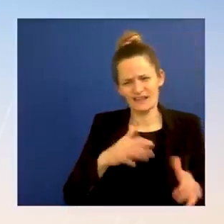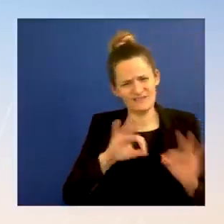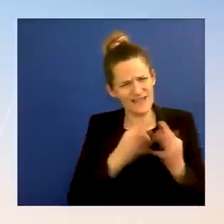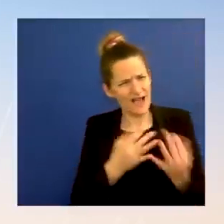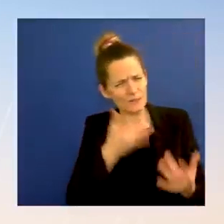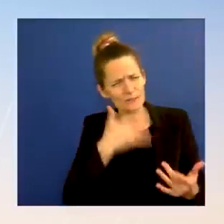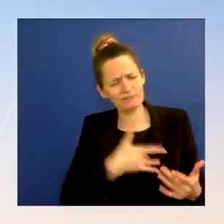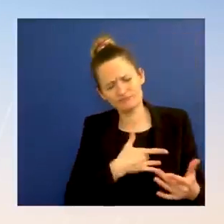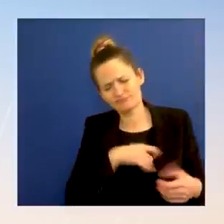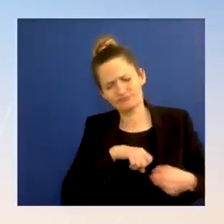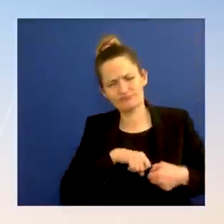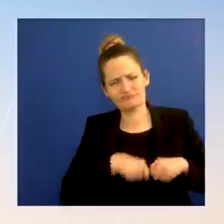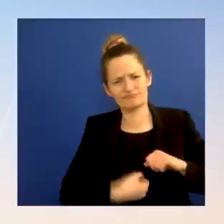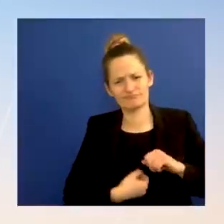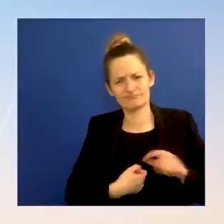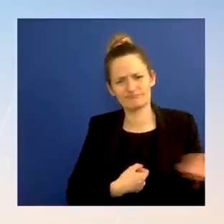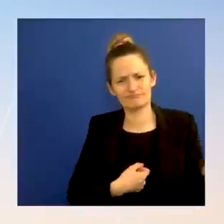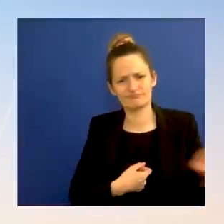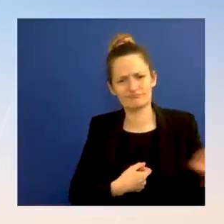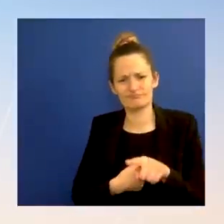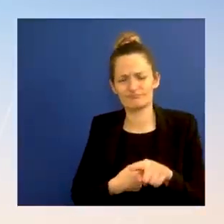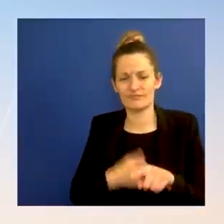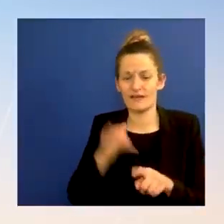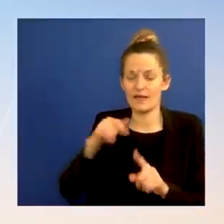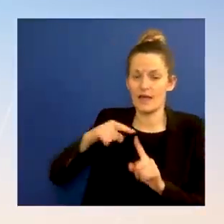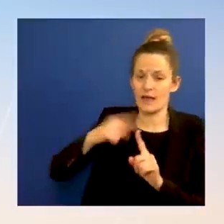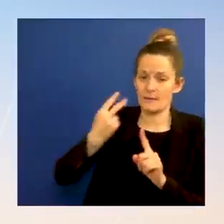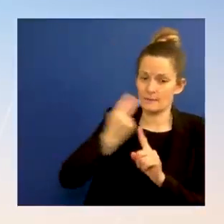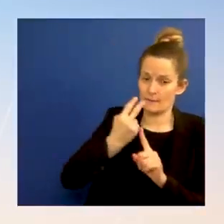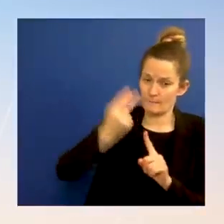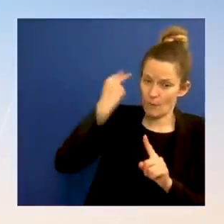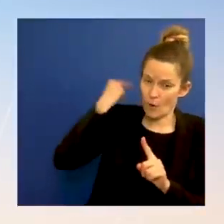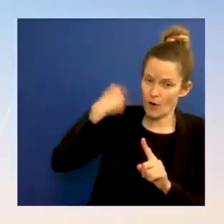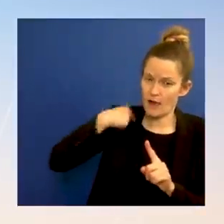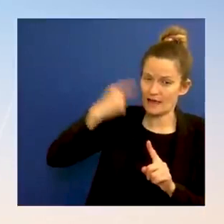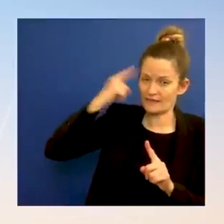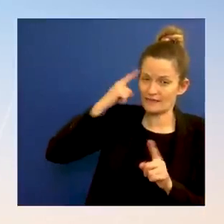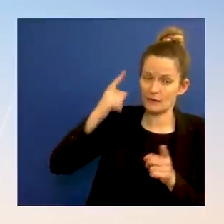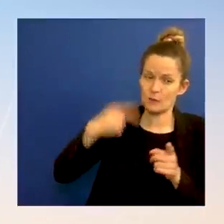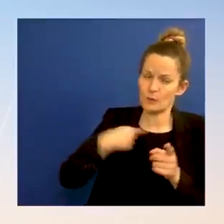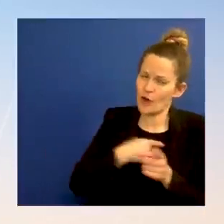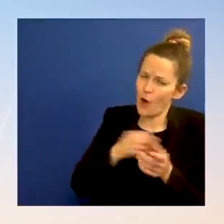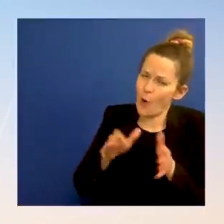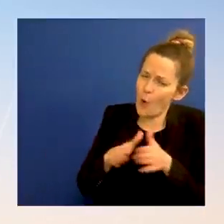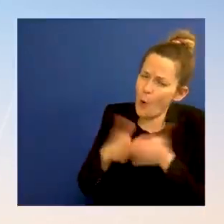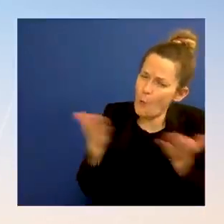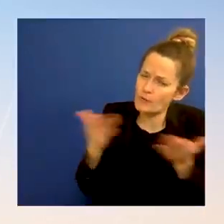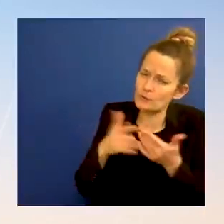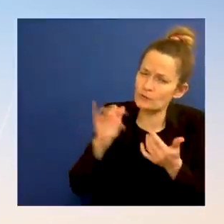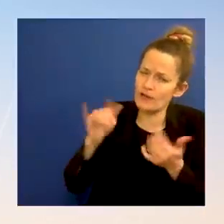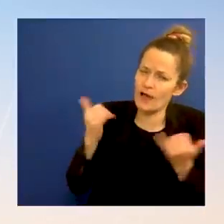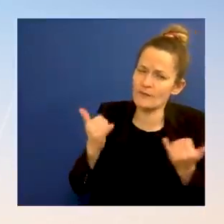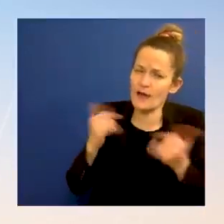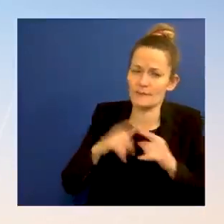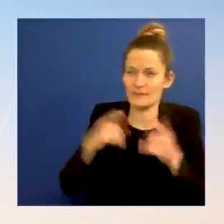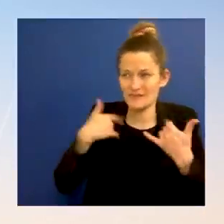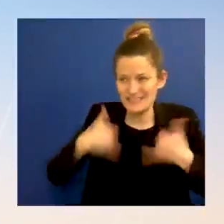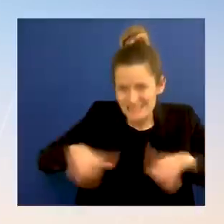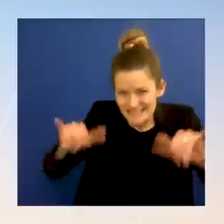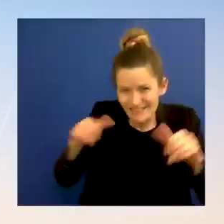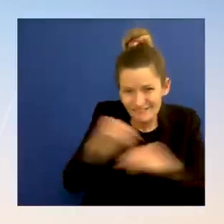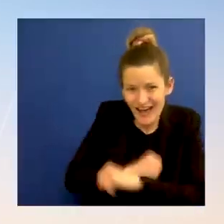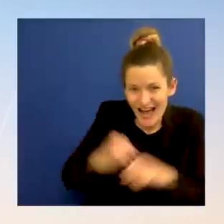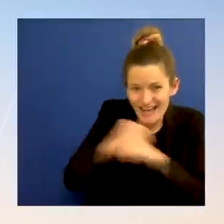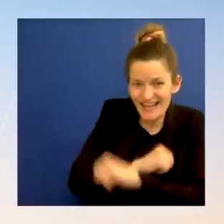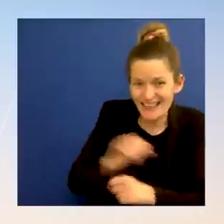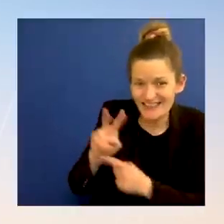memorial, I would say there's an openness, but right now we're still battling the virus and still battling the pandemic and working to get